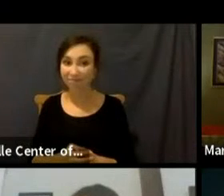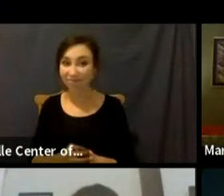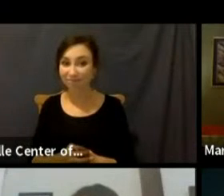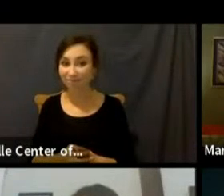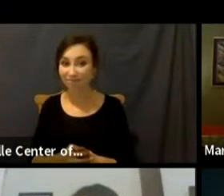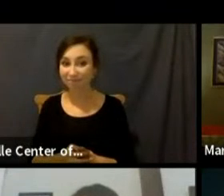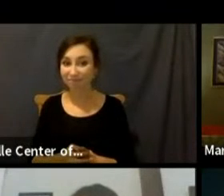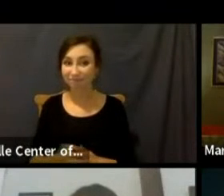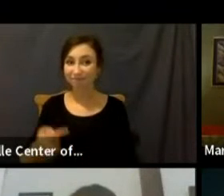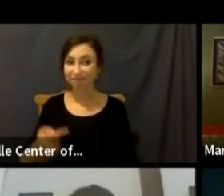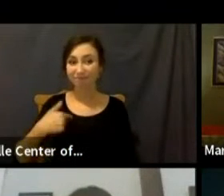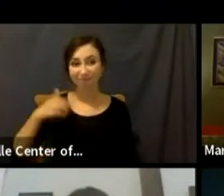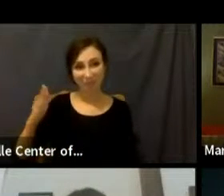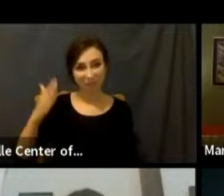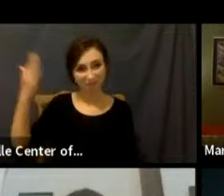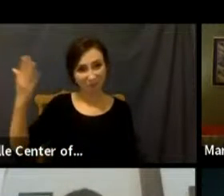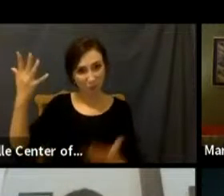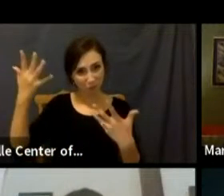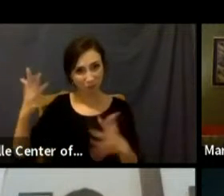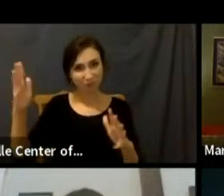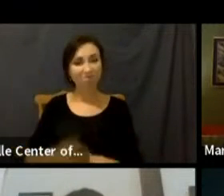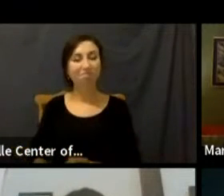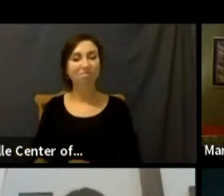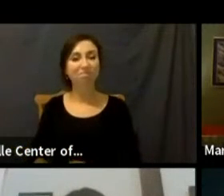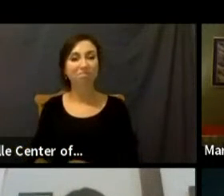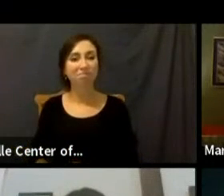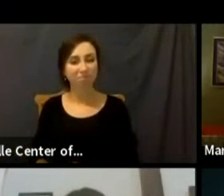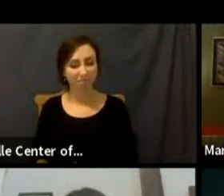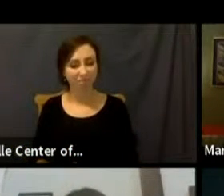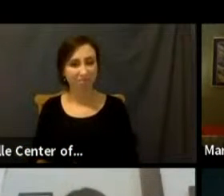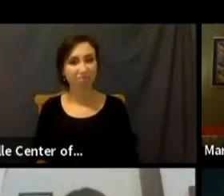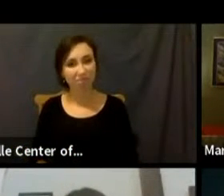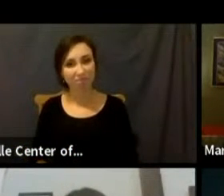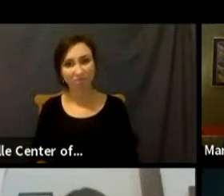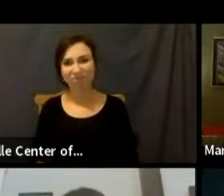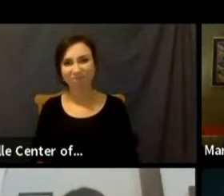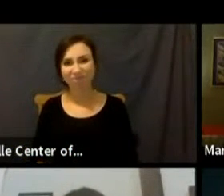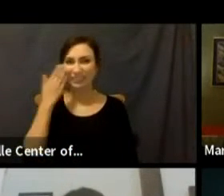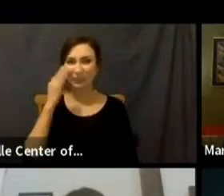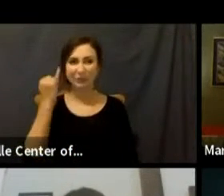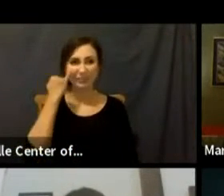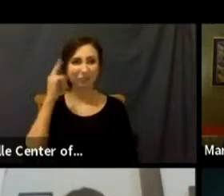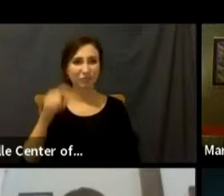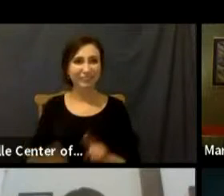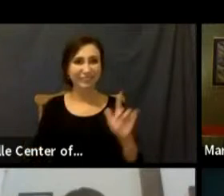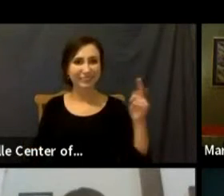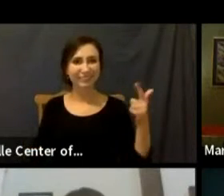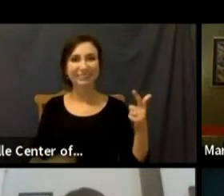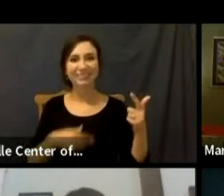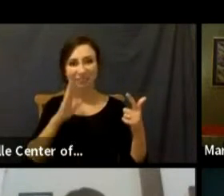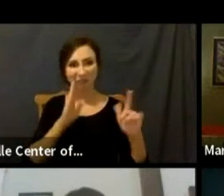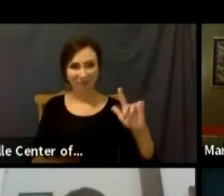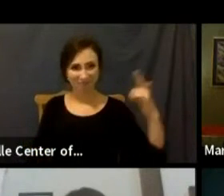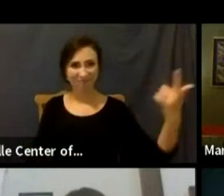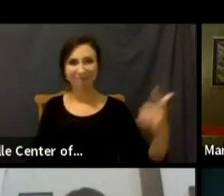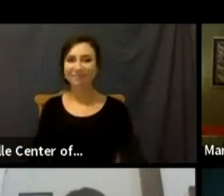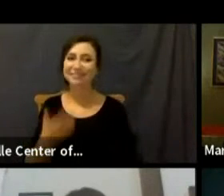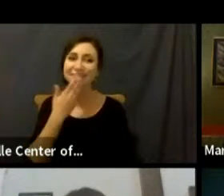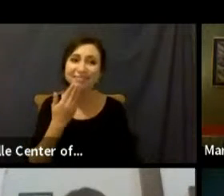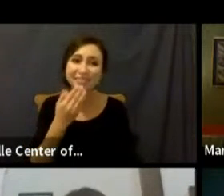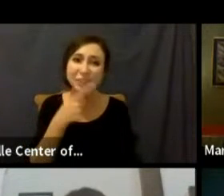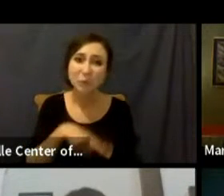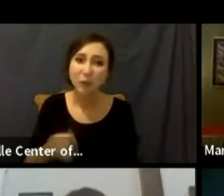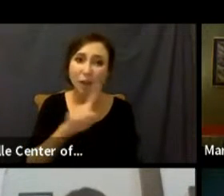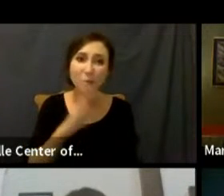I'll make a motion that we adjourn. I don't even know if we need a second, but I'll second that. Thanks, everybody, and we're